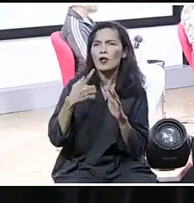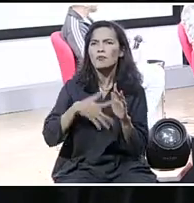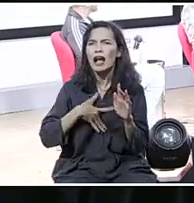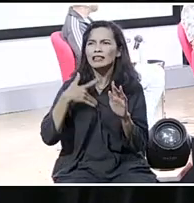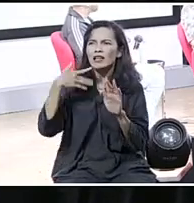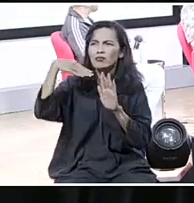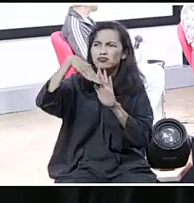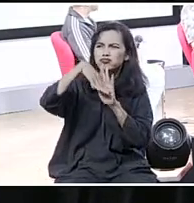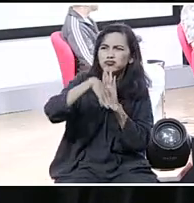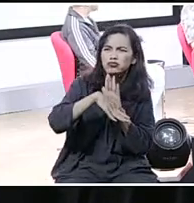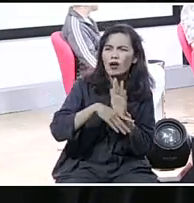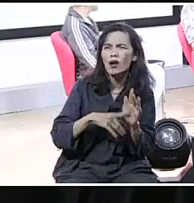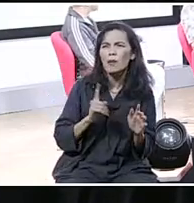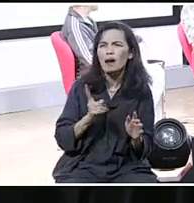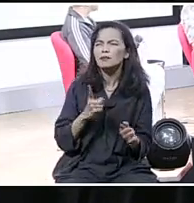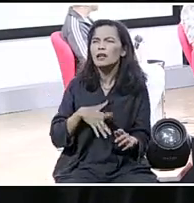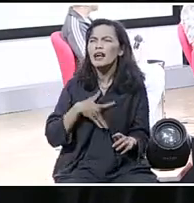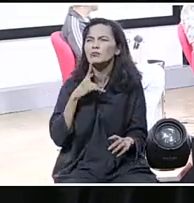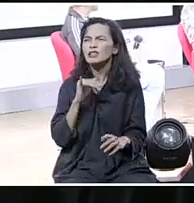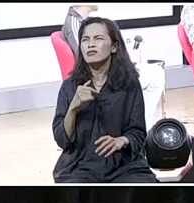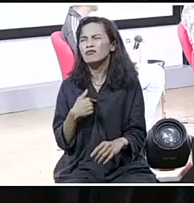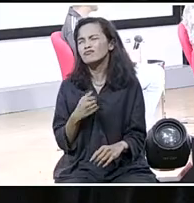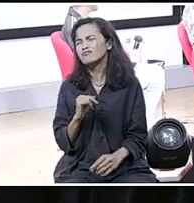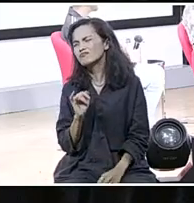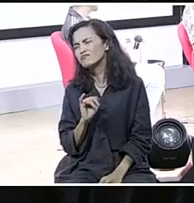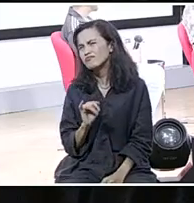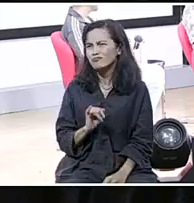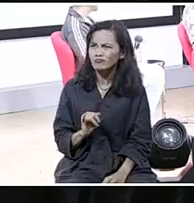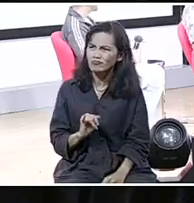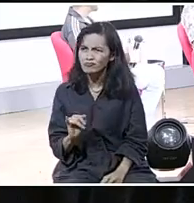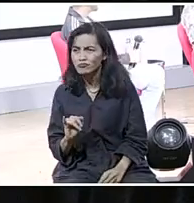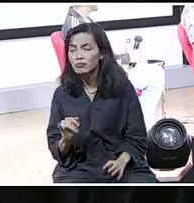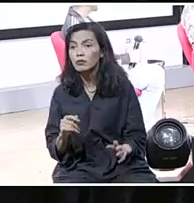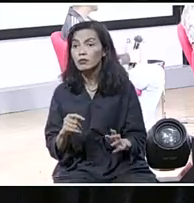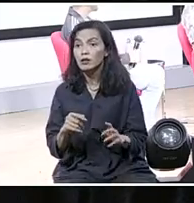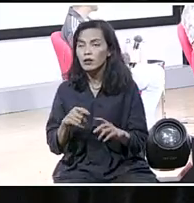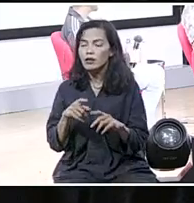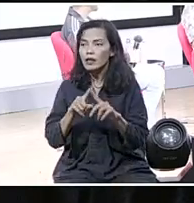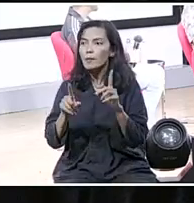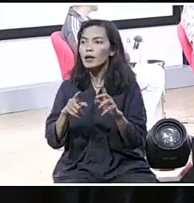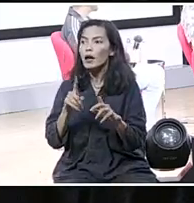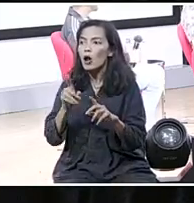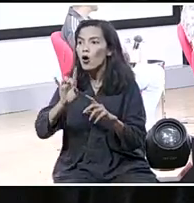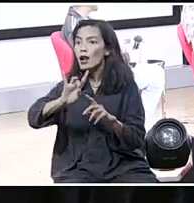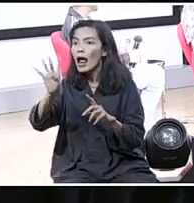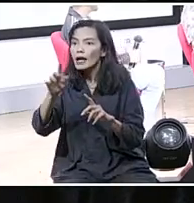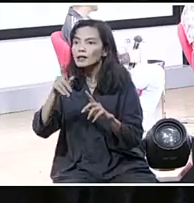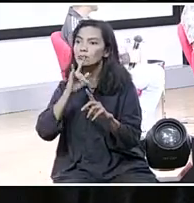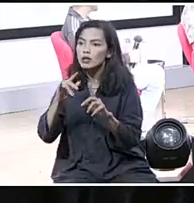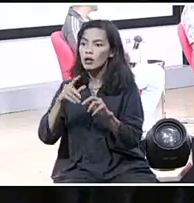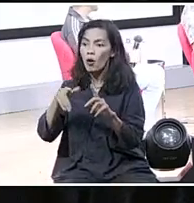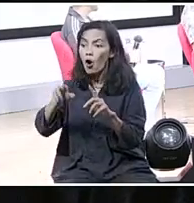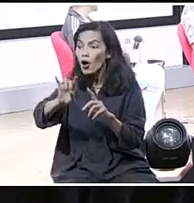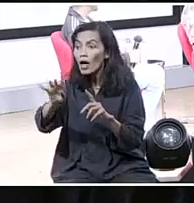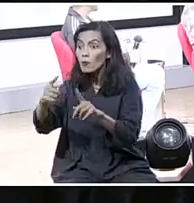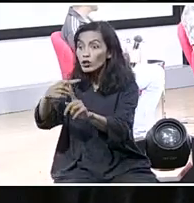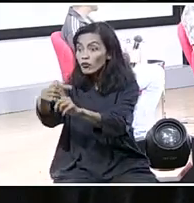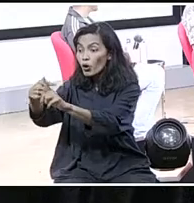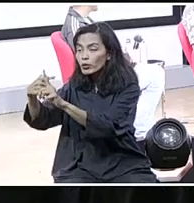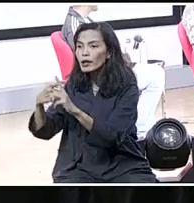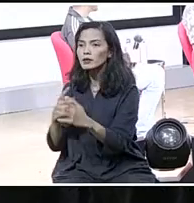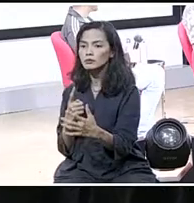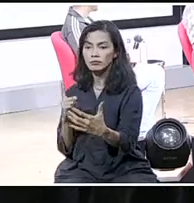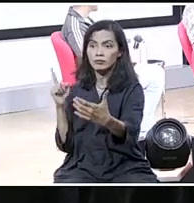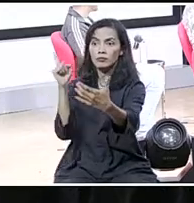and not felt great about ourselves, but just continuously surrounding yourself with people with positive energy and being that light for